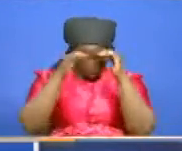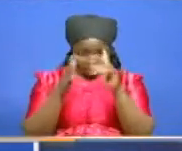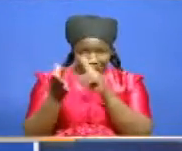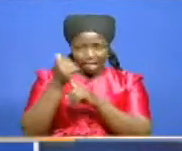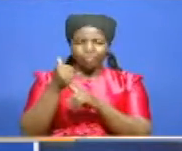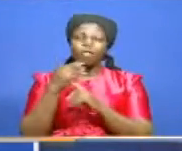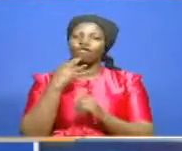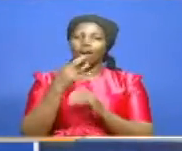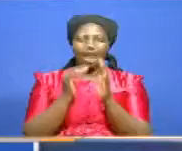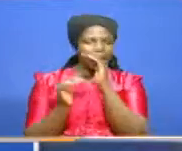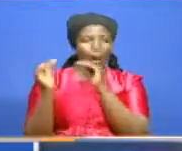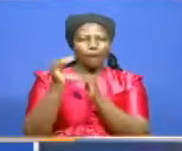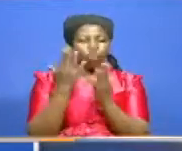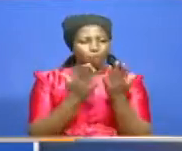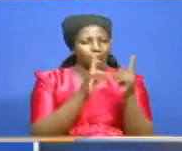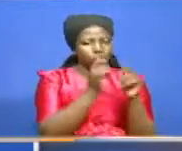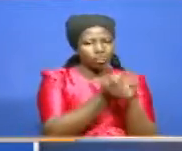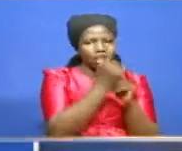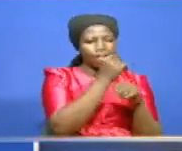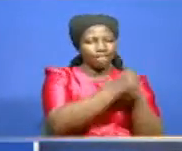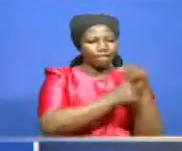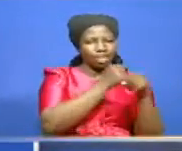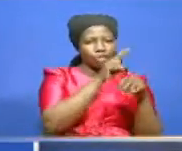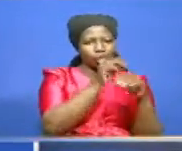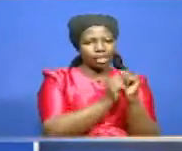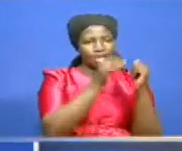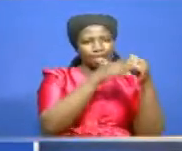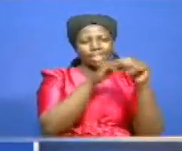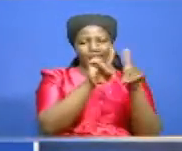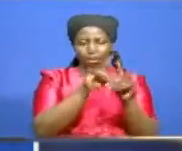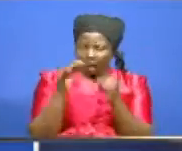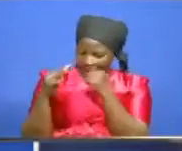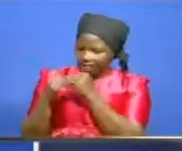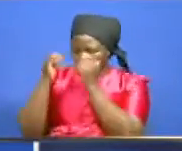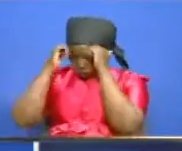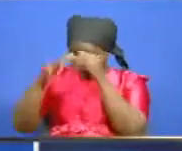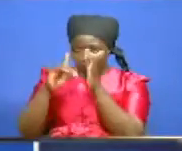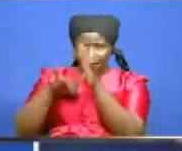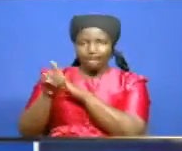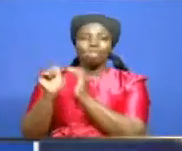marks and above compared to 11 in 2019 and 8 in 2018.